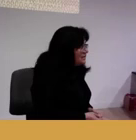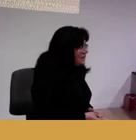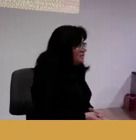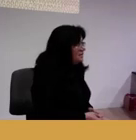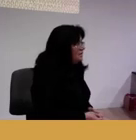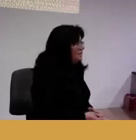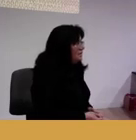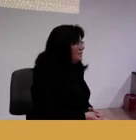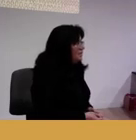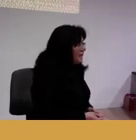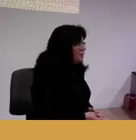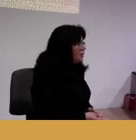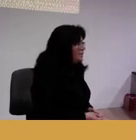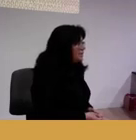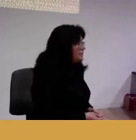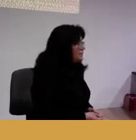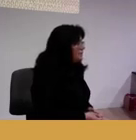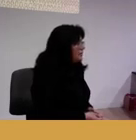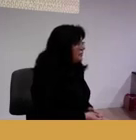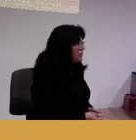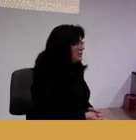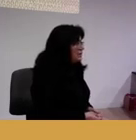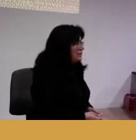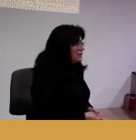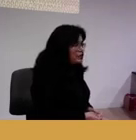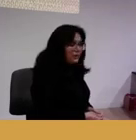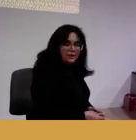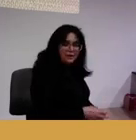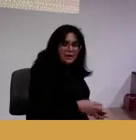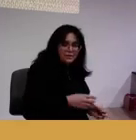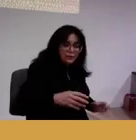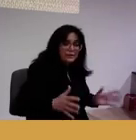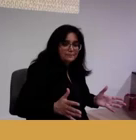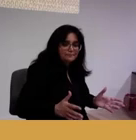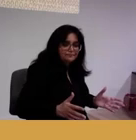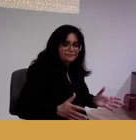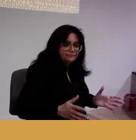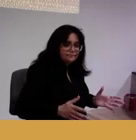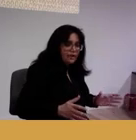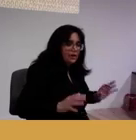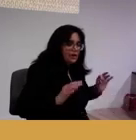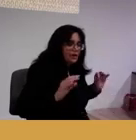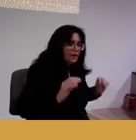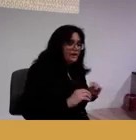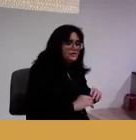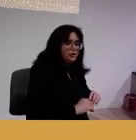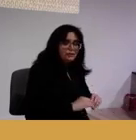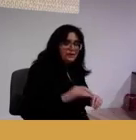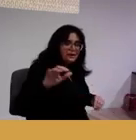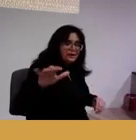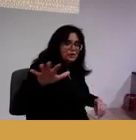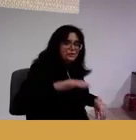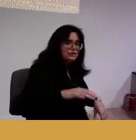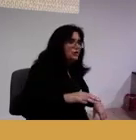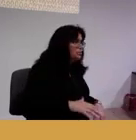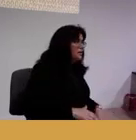that we can take in other ways of being, knowing, and doing. And that's going to